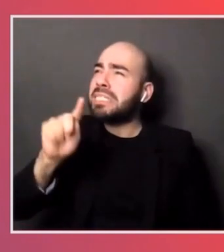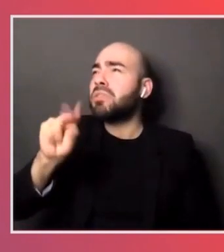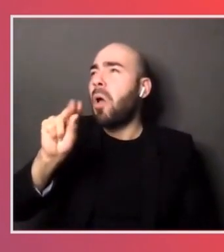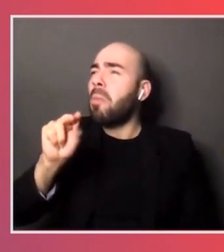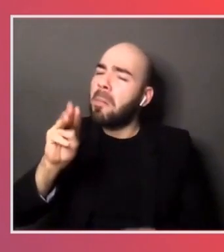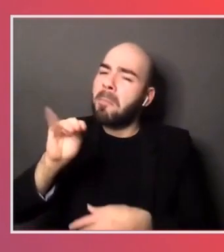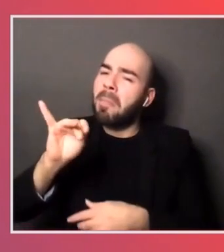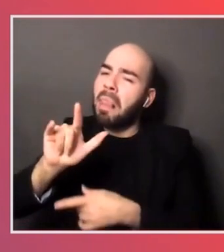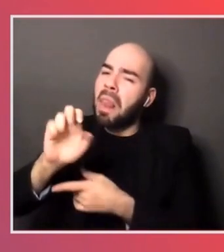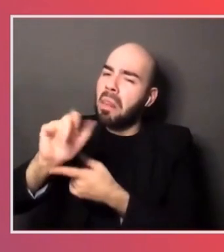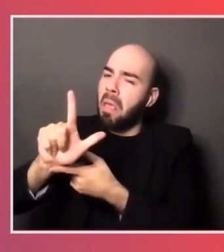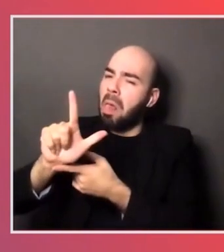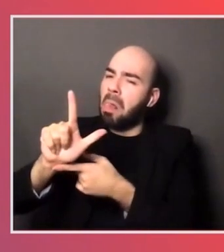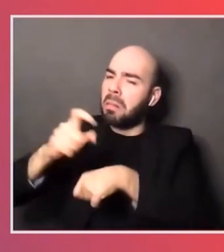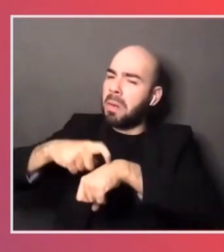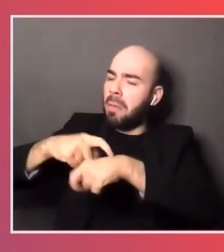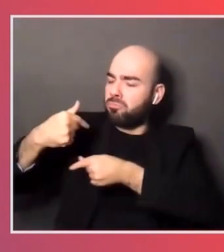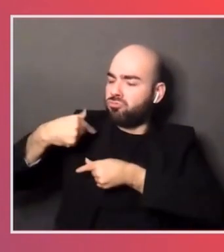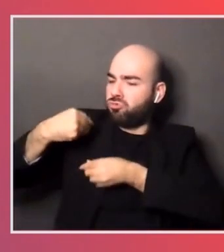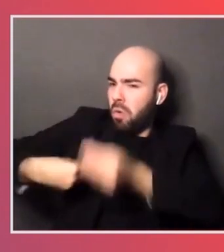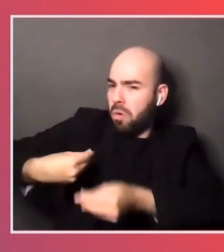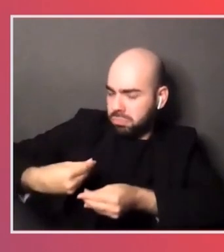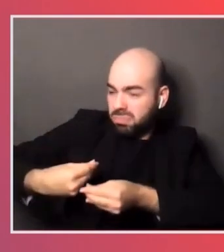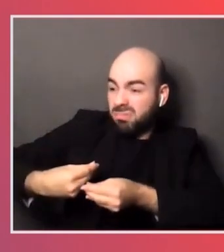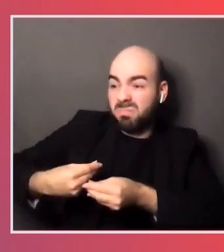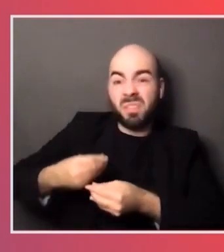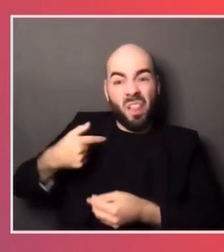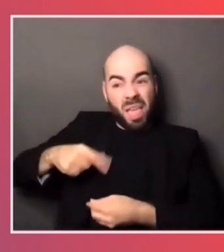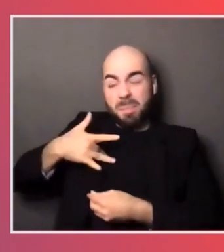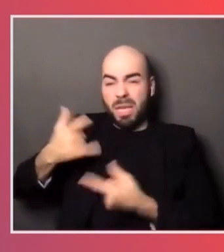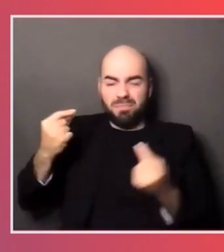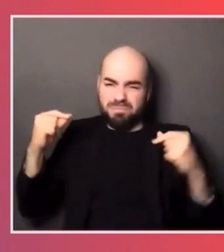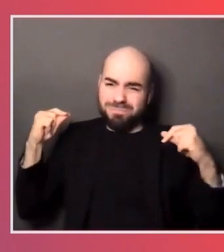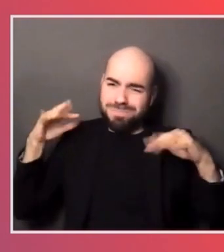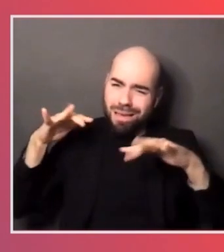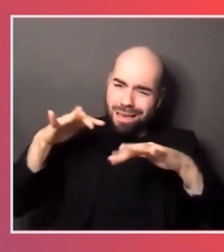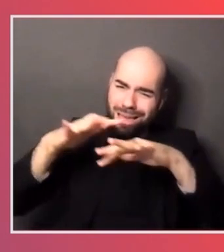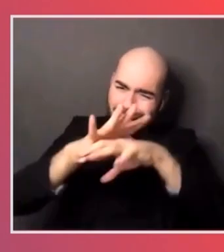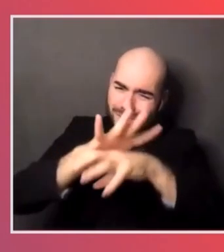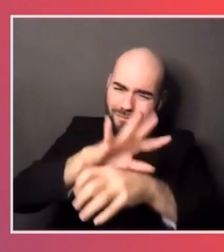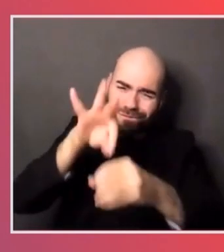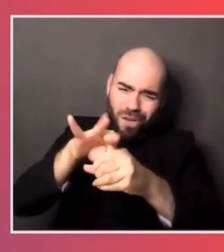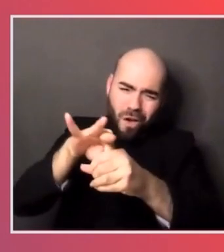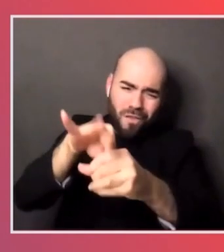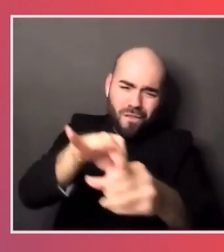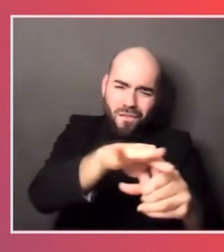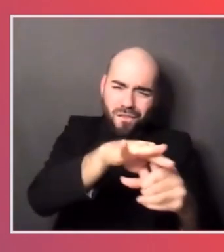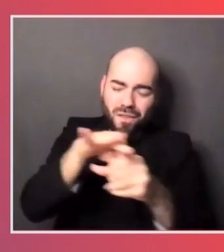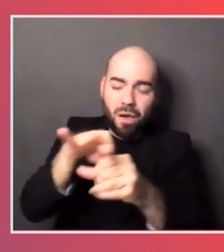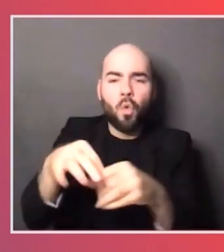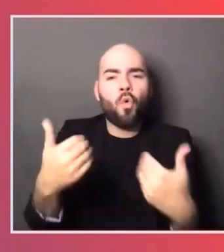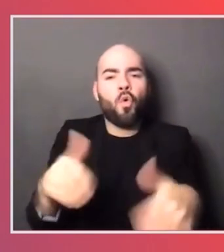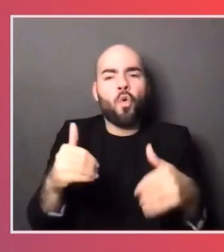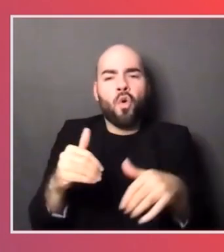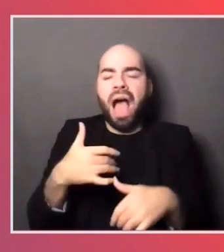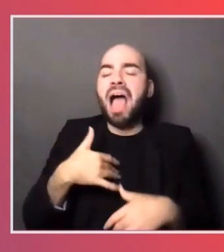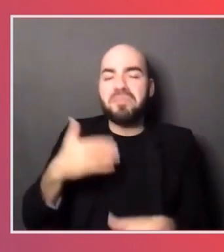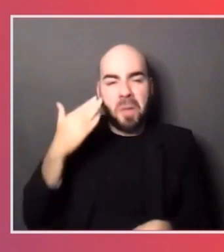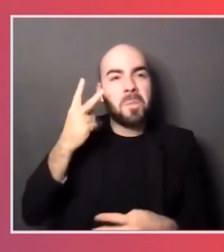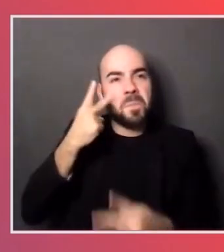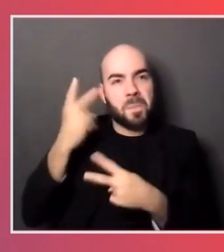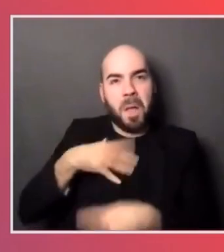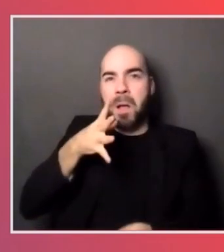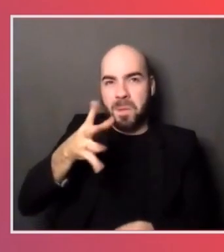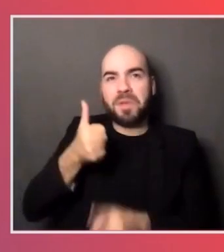out and voting. It makes me feel that she would have been really proud to know that. You know, we lost her last year,